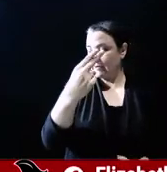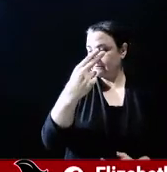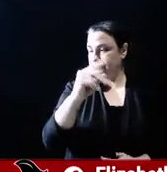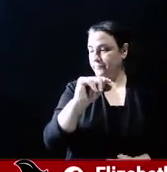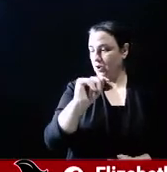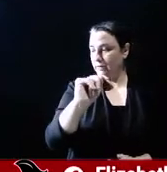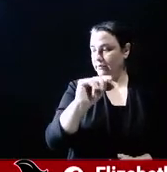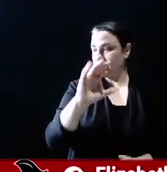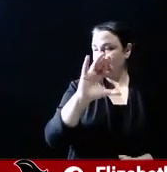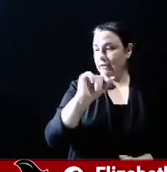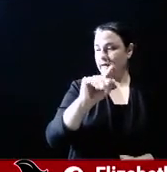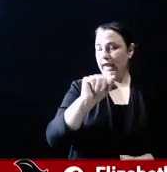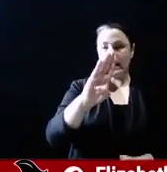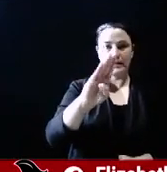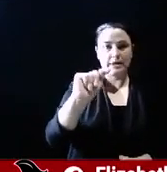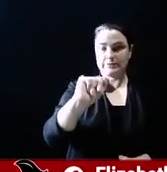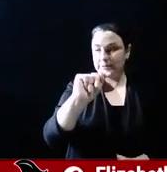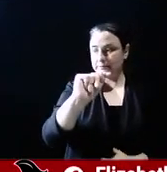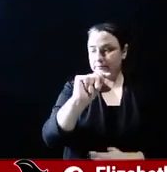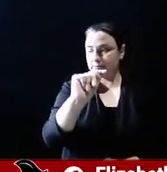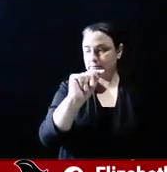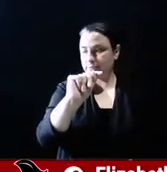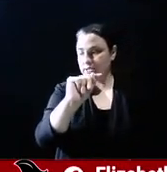Caleb Michael Timms.